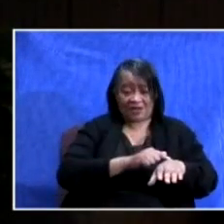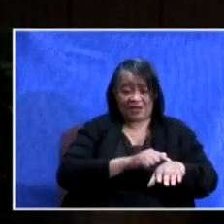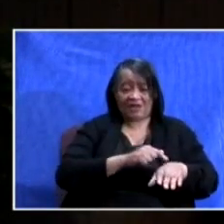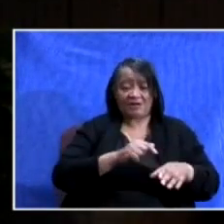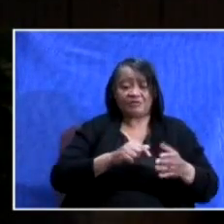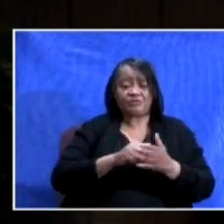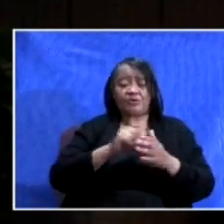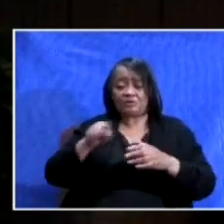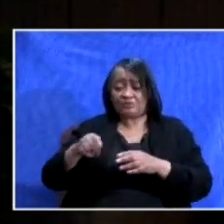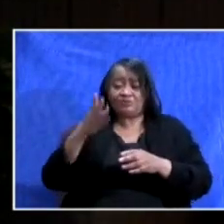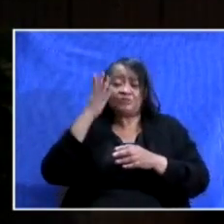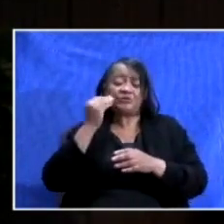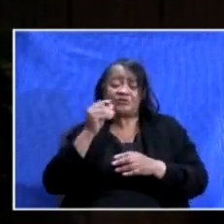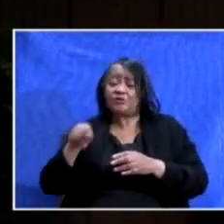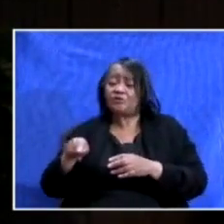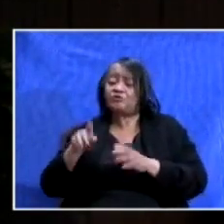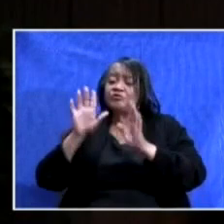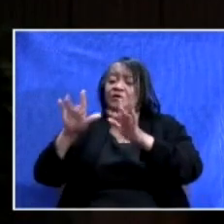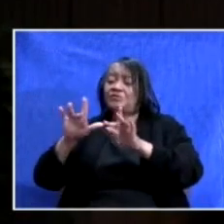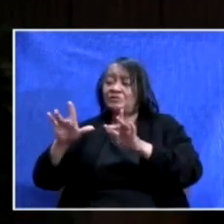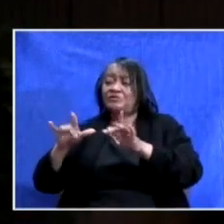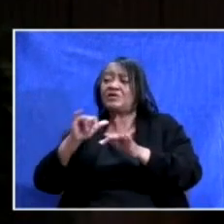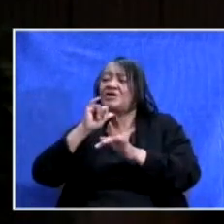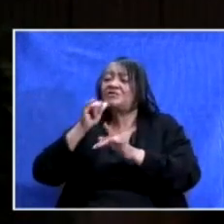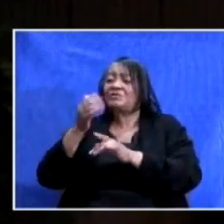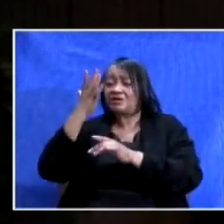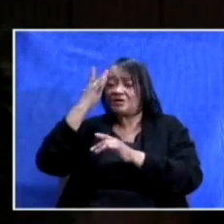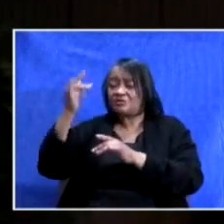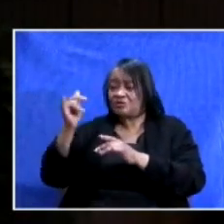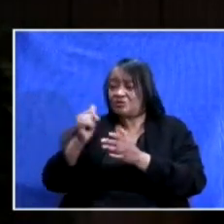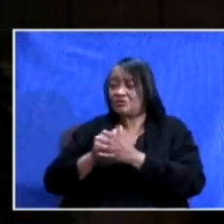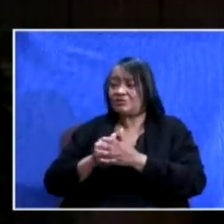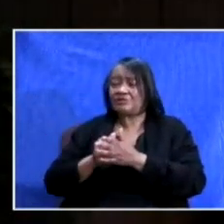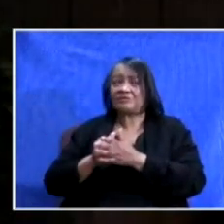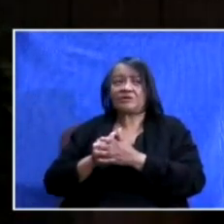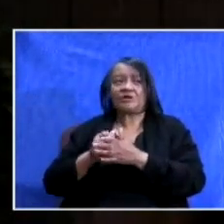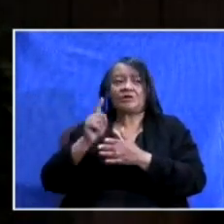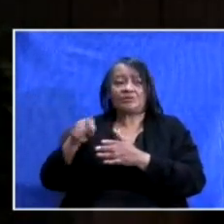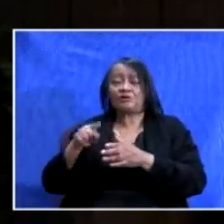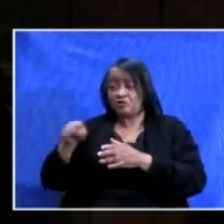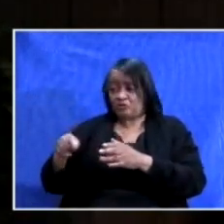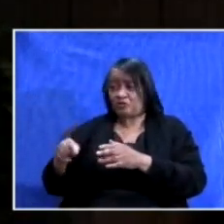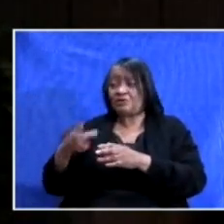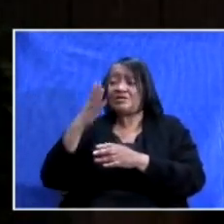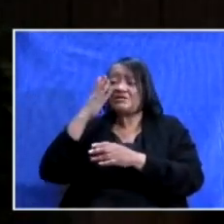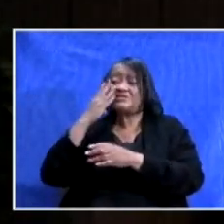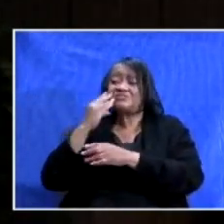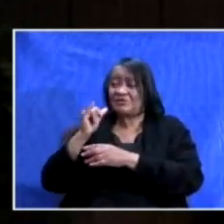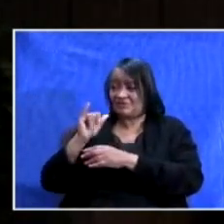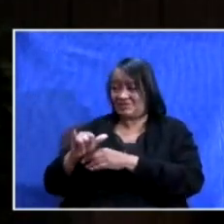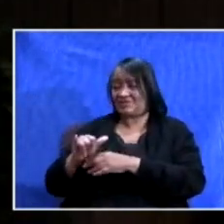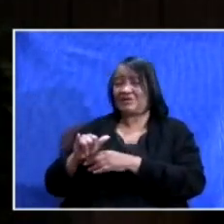And the reason you ought to be merciful is because you've been there.